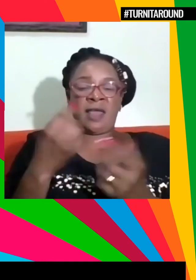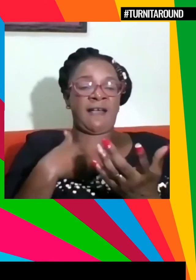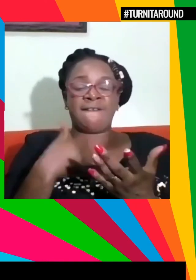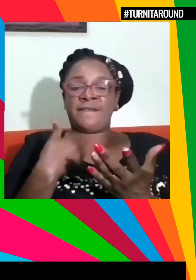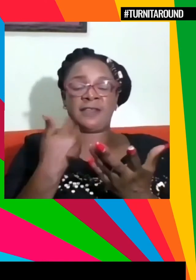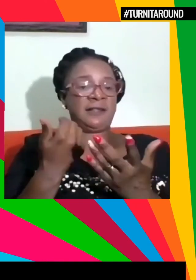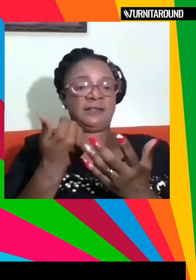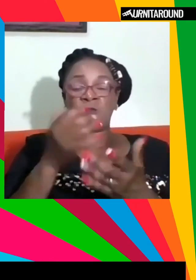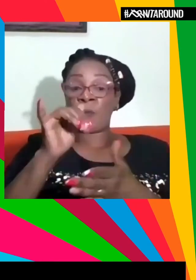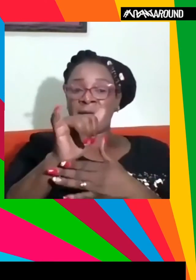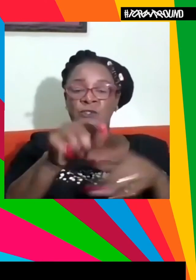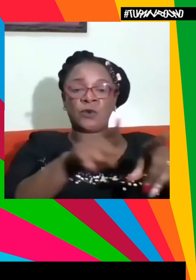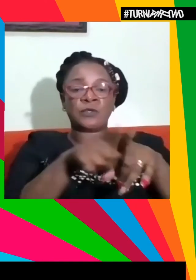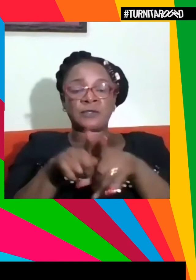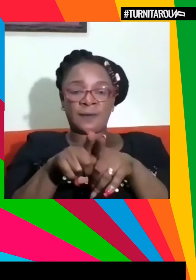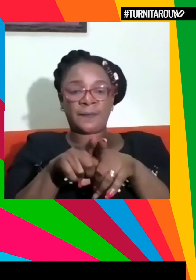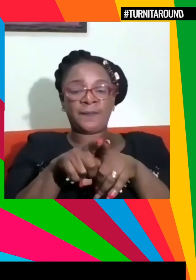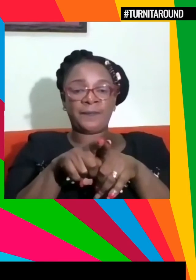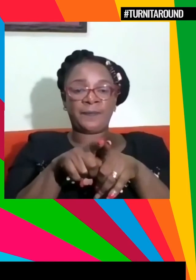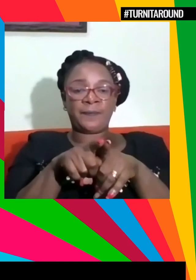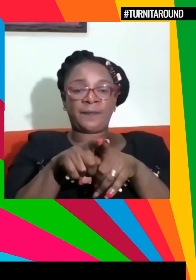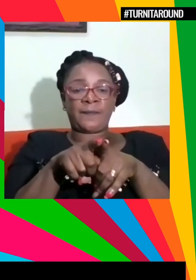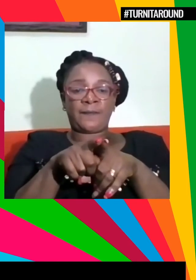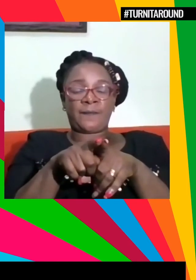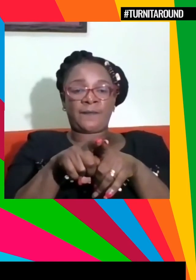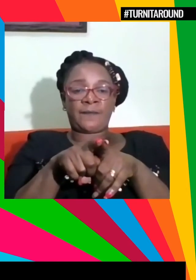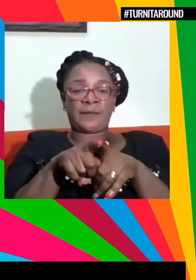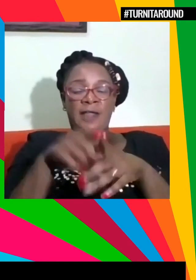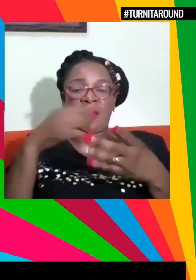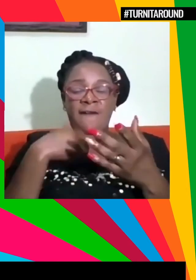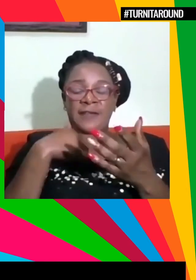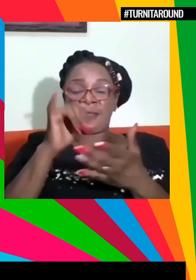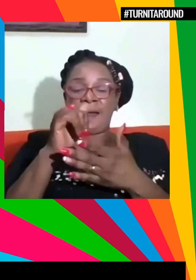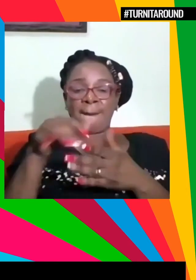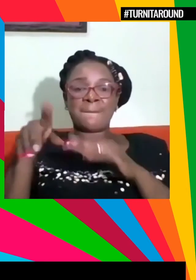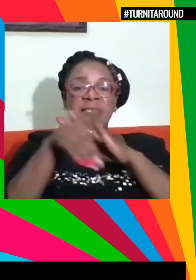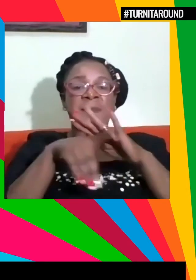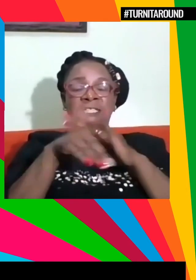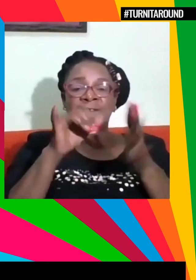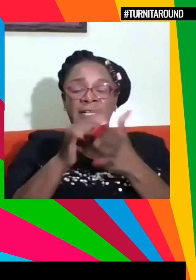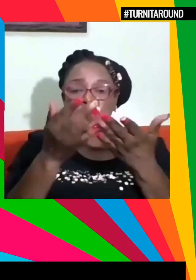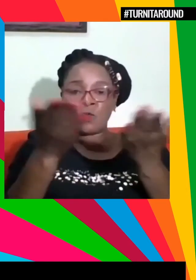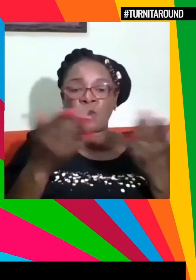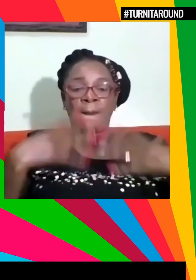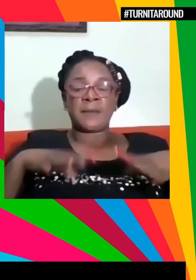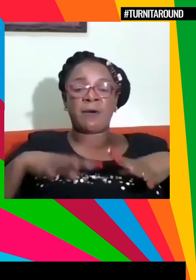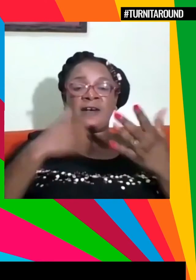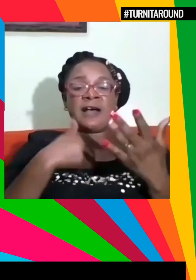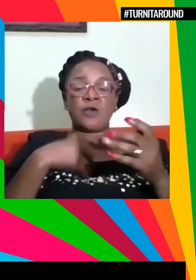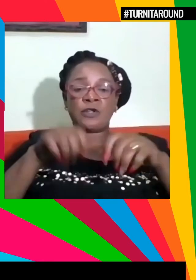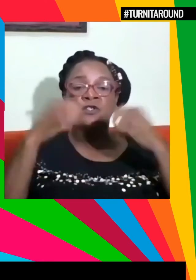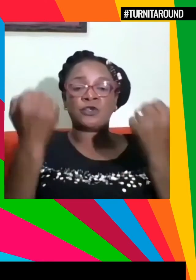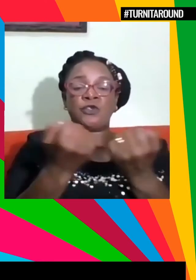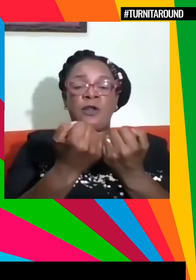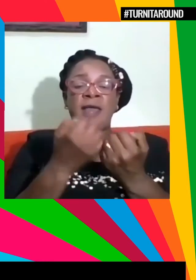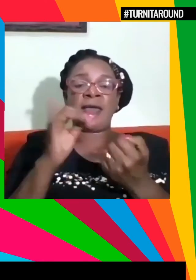but also integrating that perspective that you guys have had on the social implications as